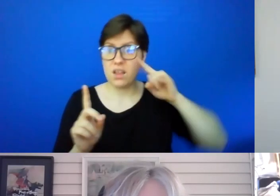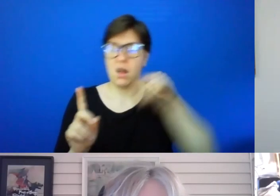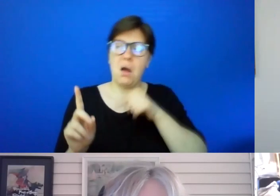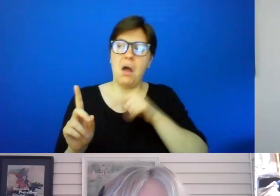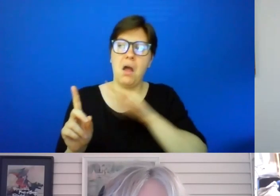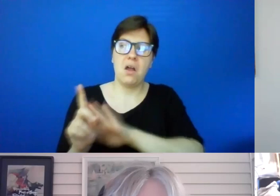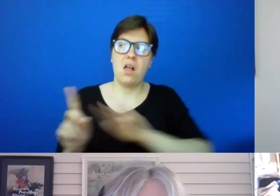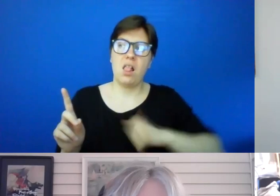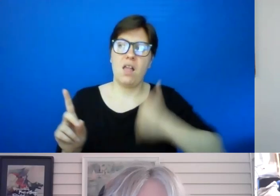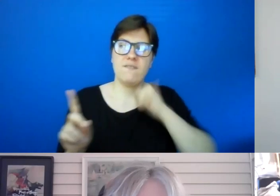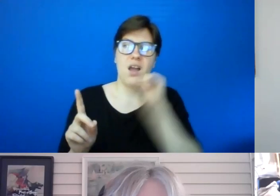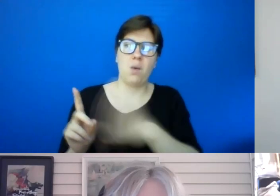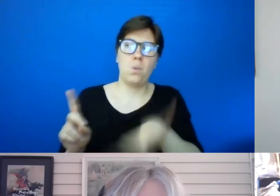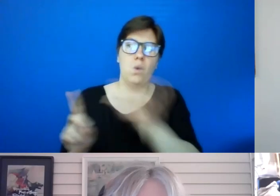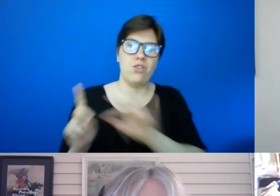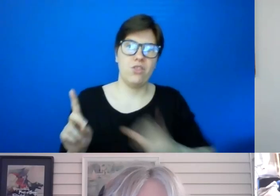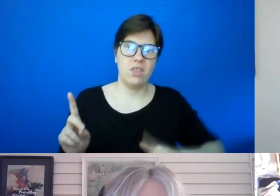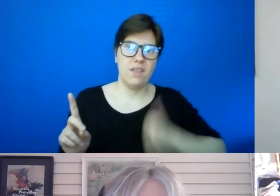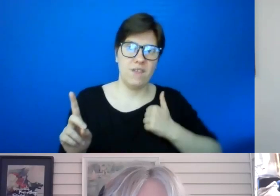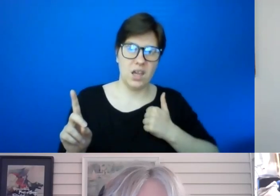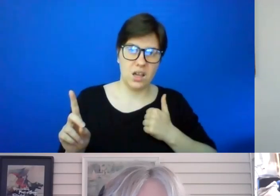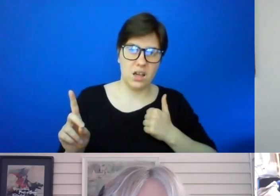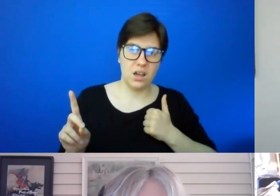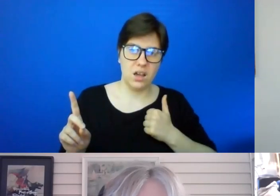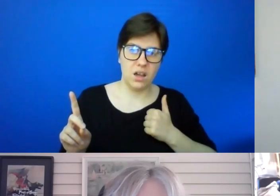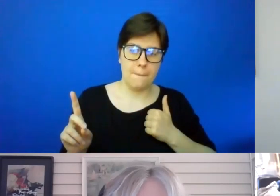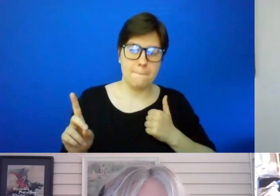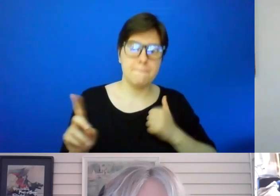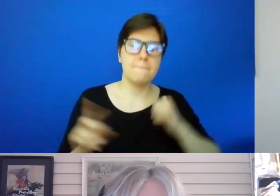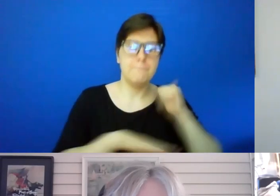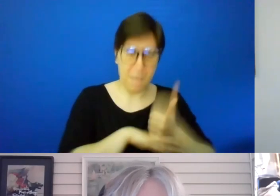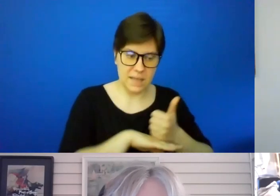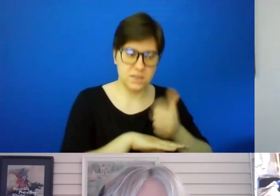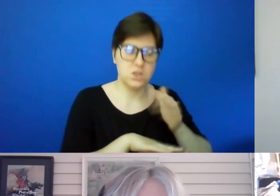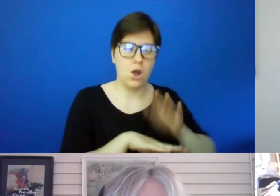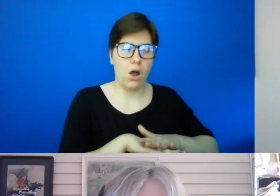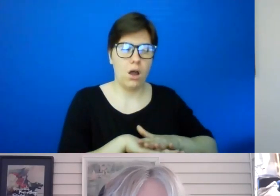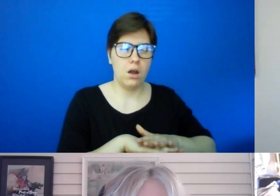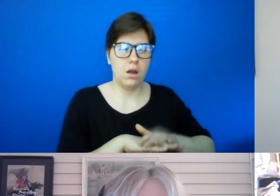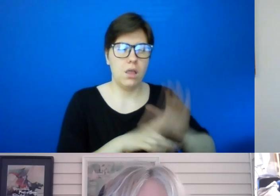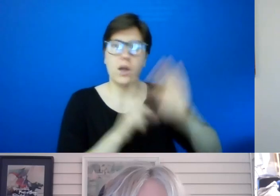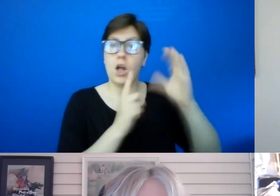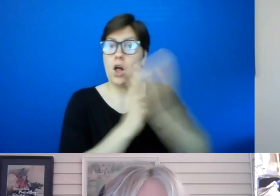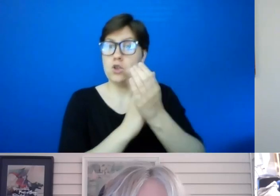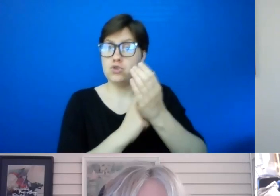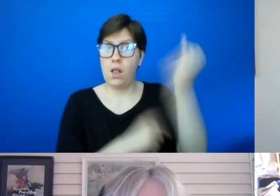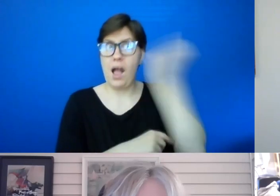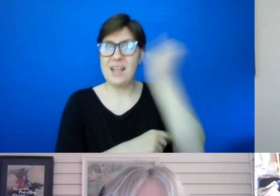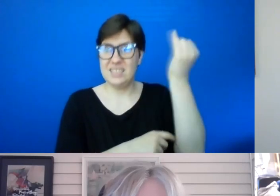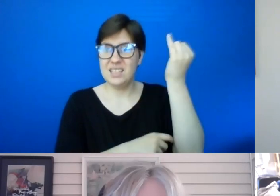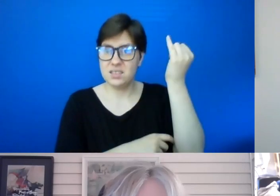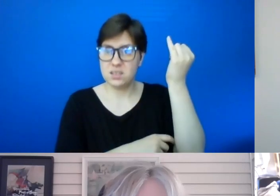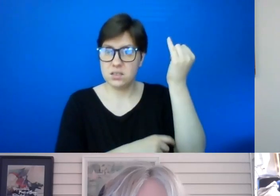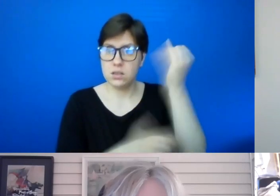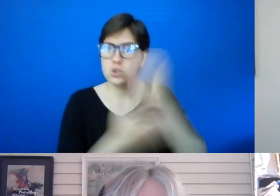going to be worth living based on the cultural ideas that certain